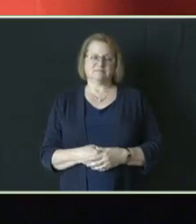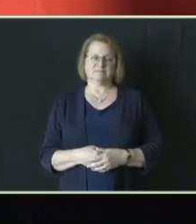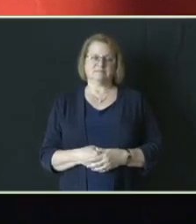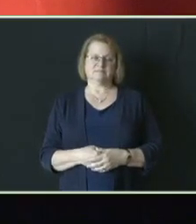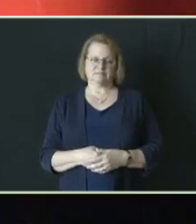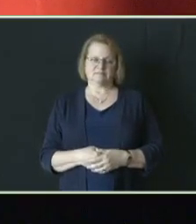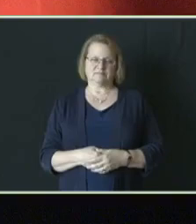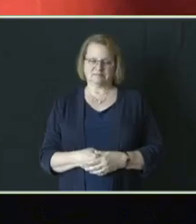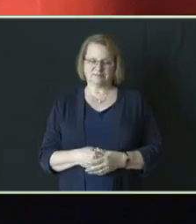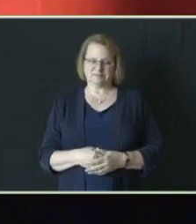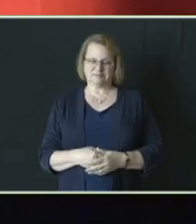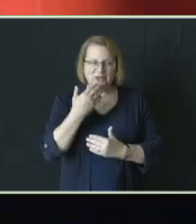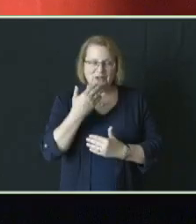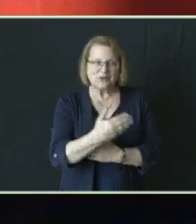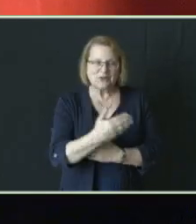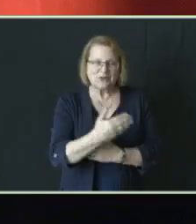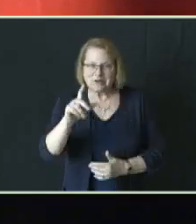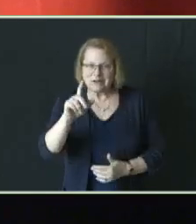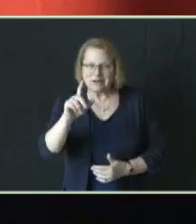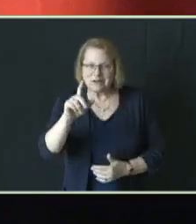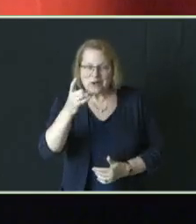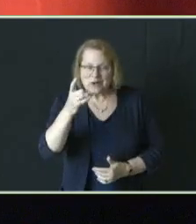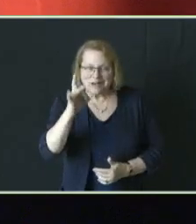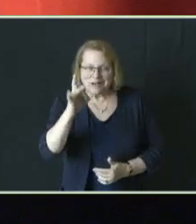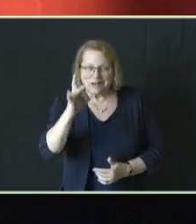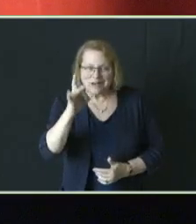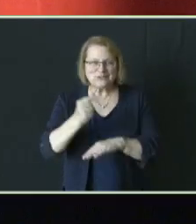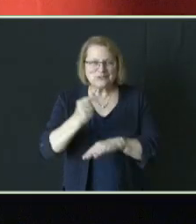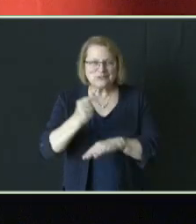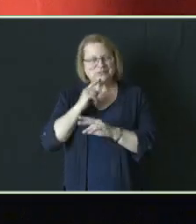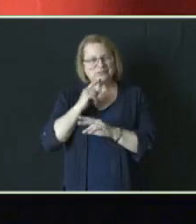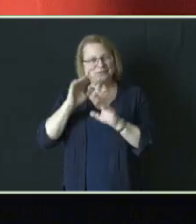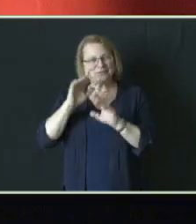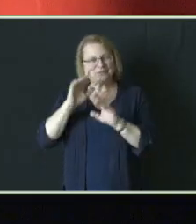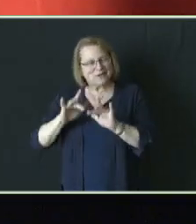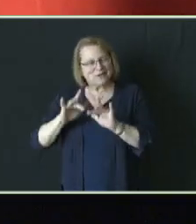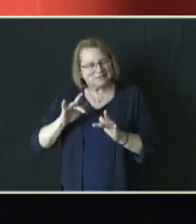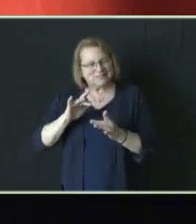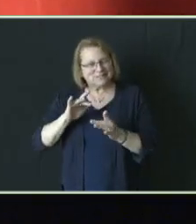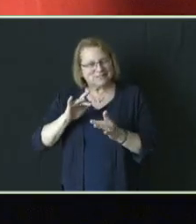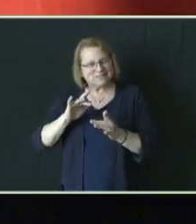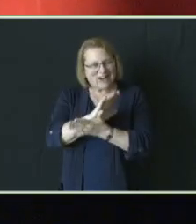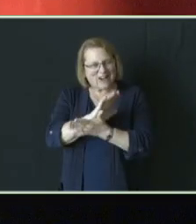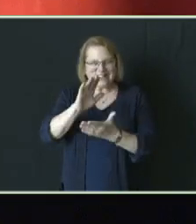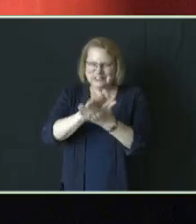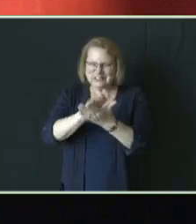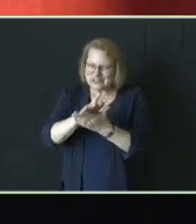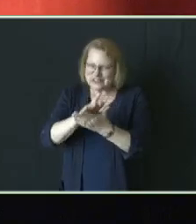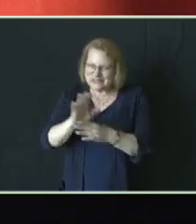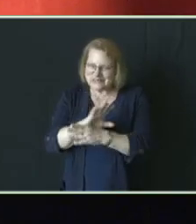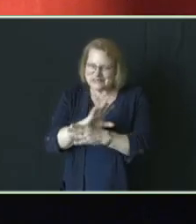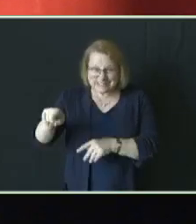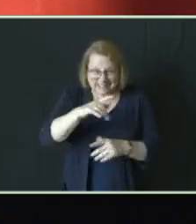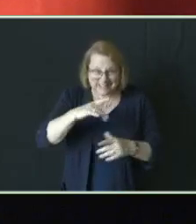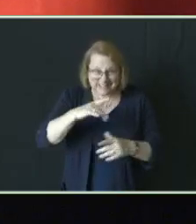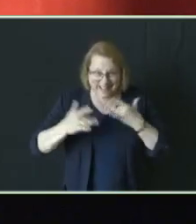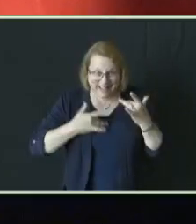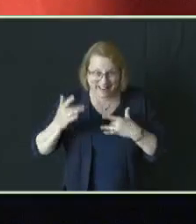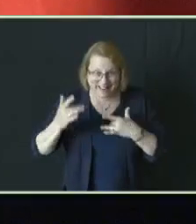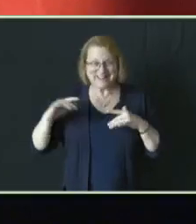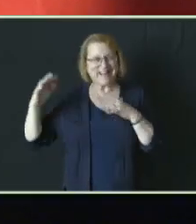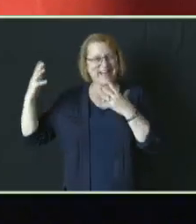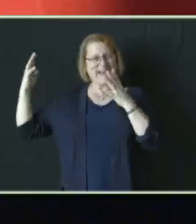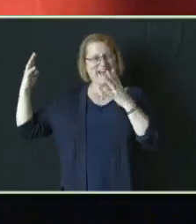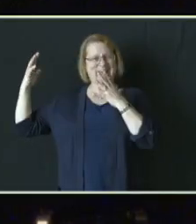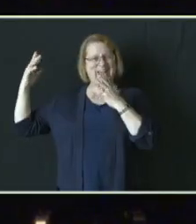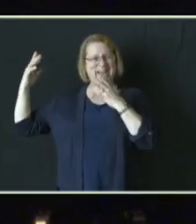Good morning, 2018 graduates of the Mercy College School of Business. Are you excited? Well,